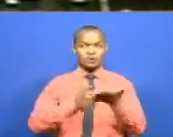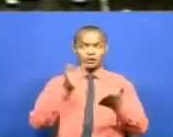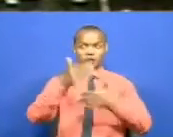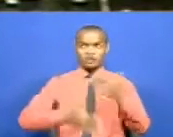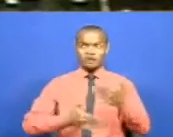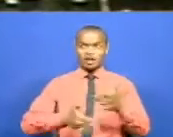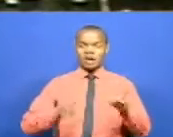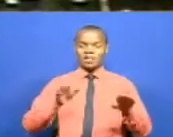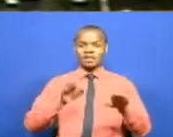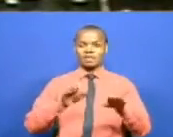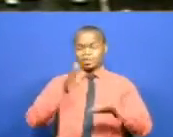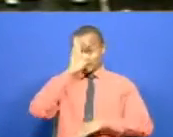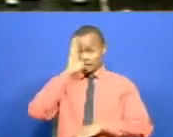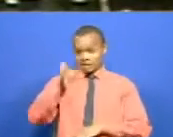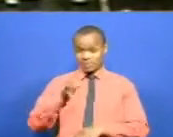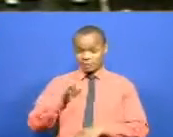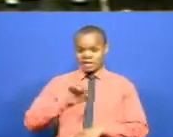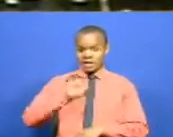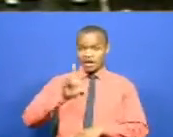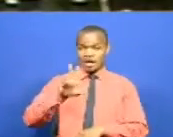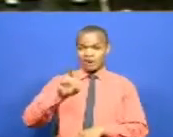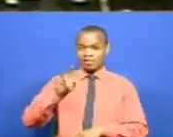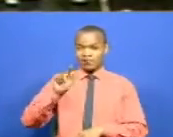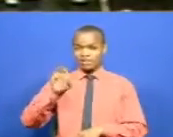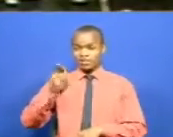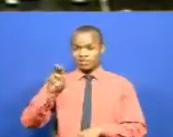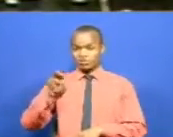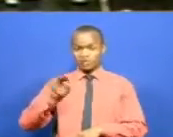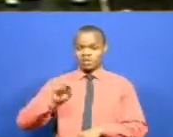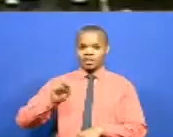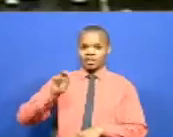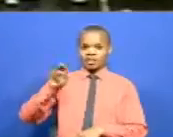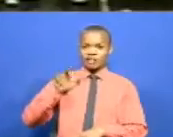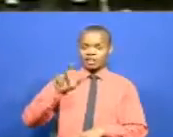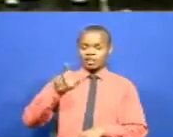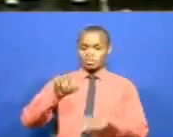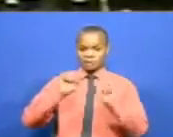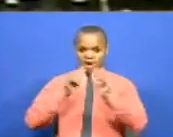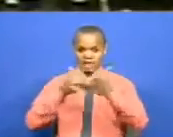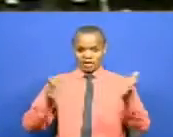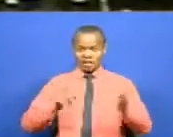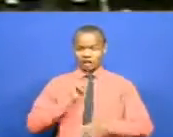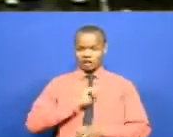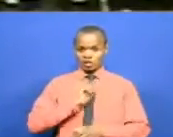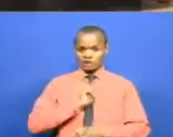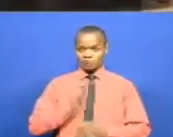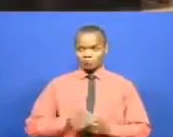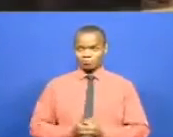kickoff. On Sunday, Everton travel to North London to take on Tottenham Hotspur.